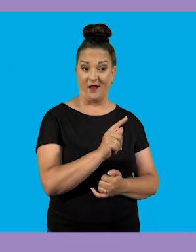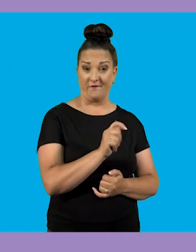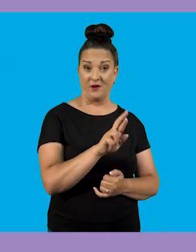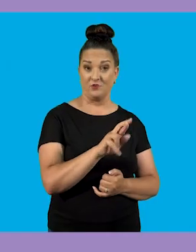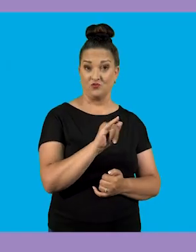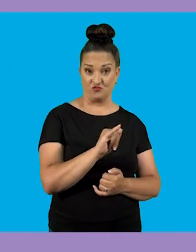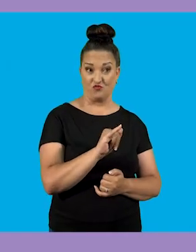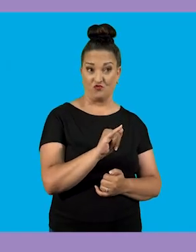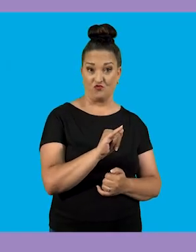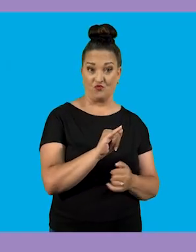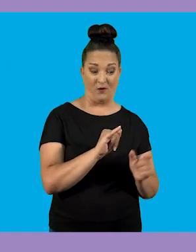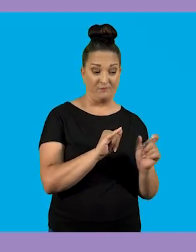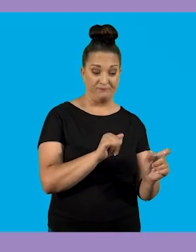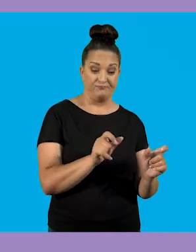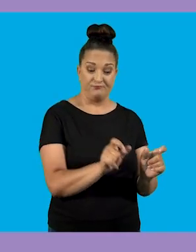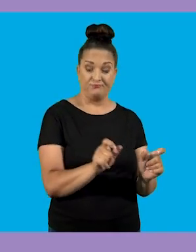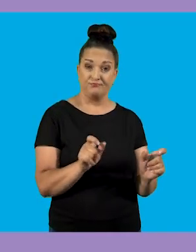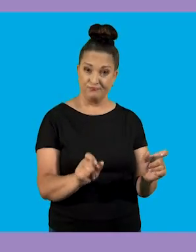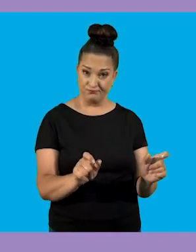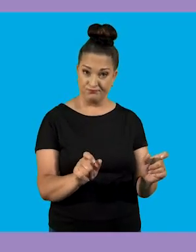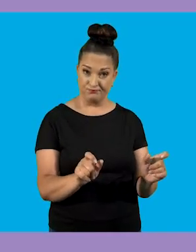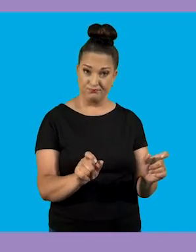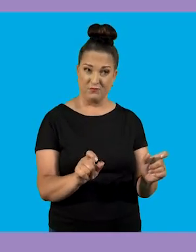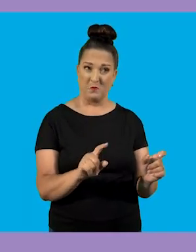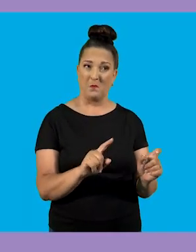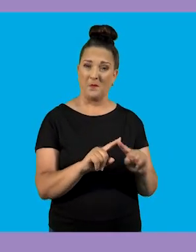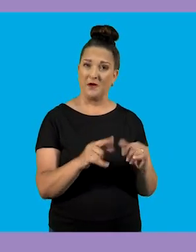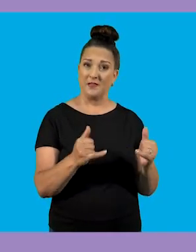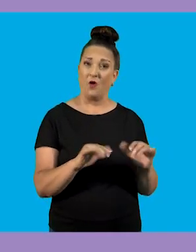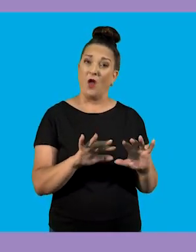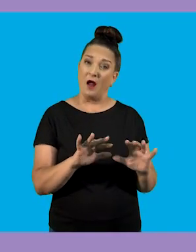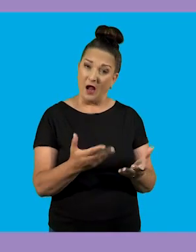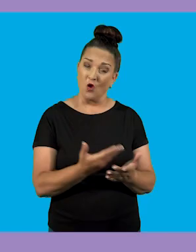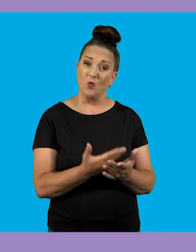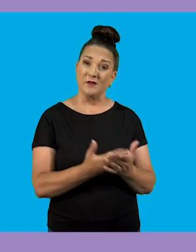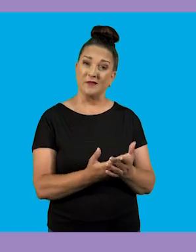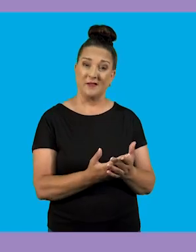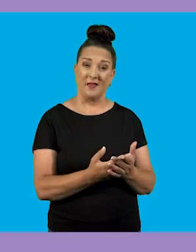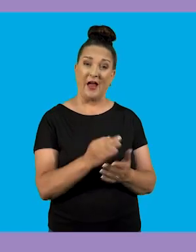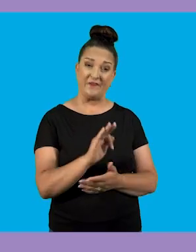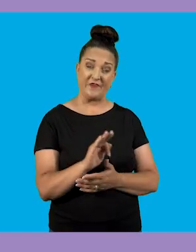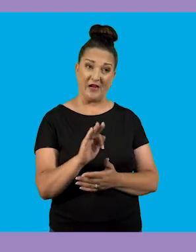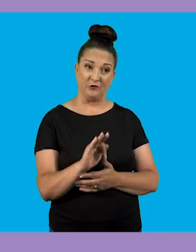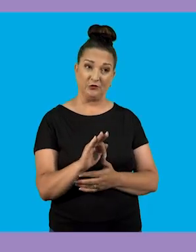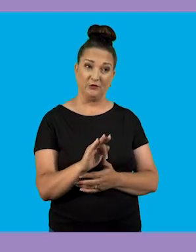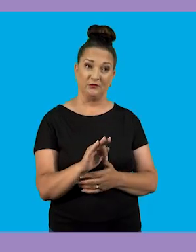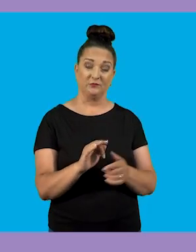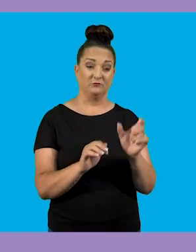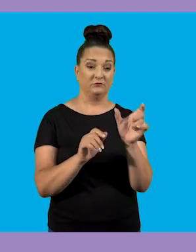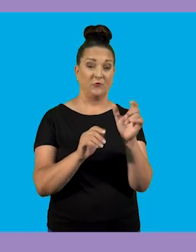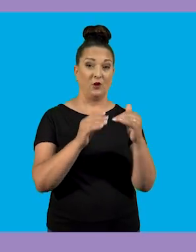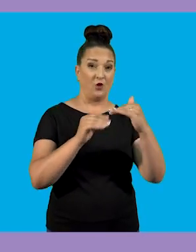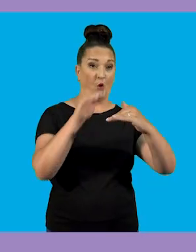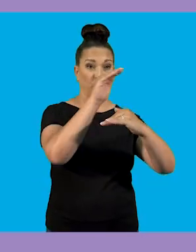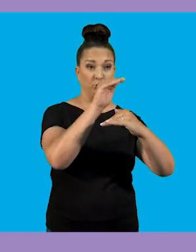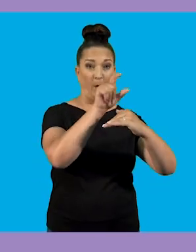a quadratic trinomial, and we have learned methods on how we can factorize that. So the numerator remains x plus